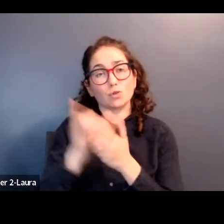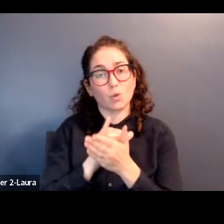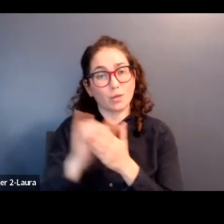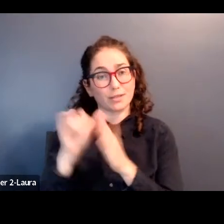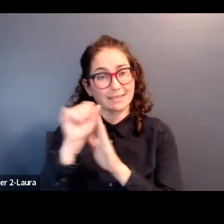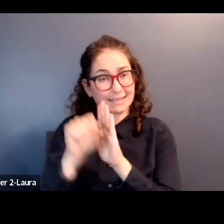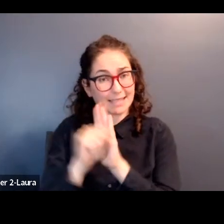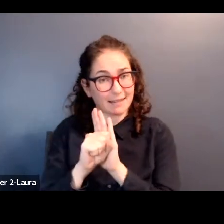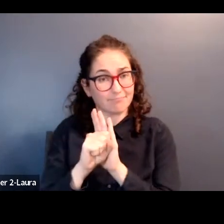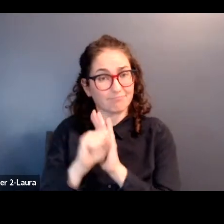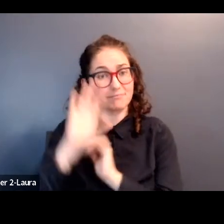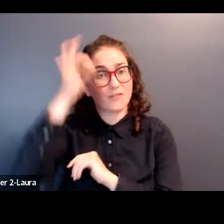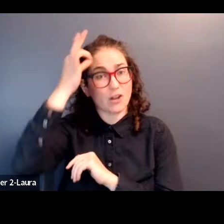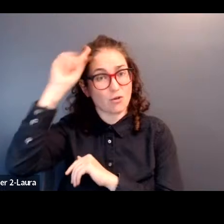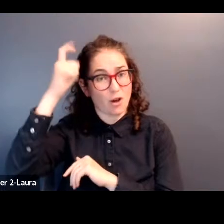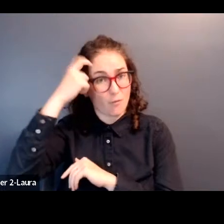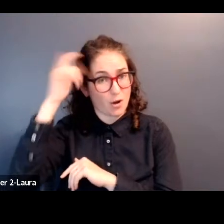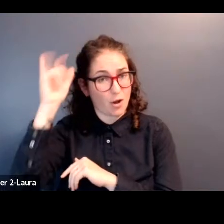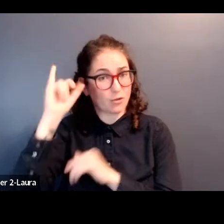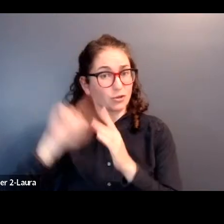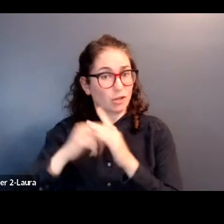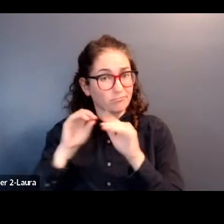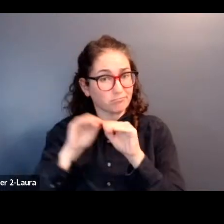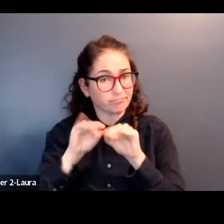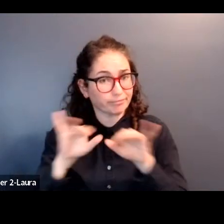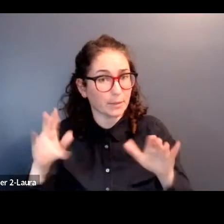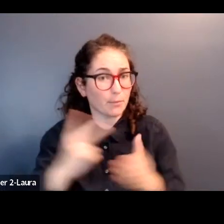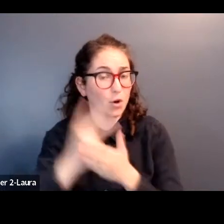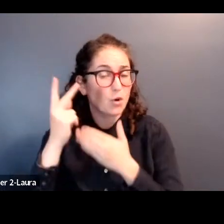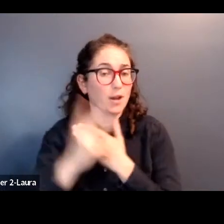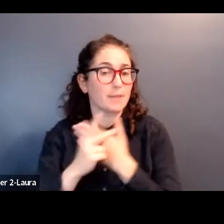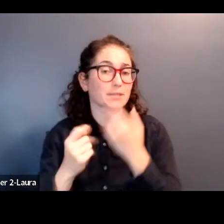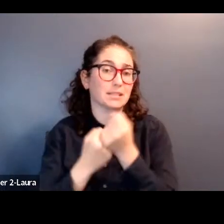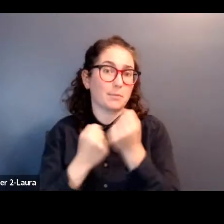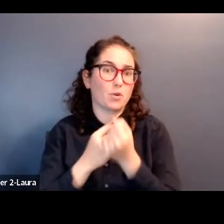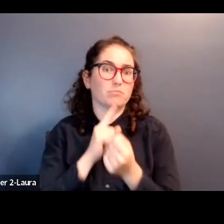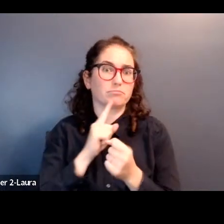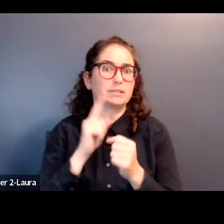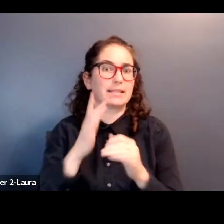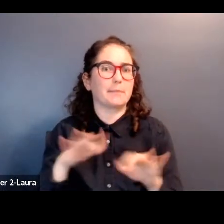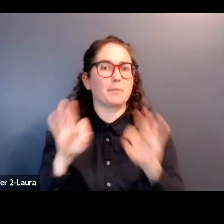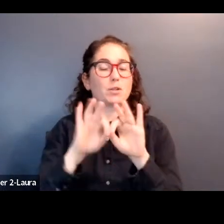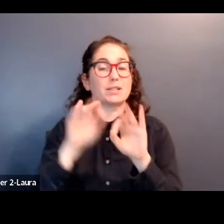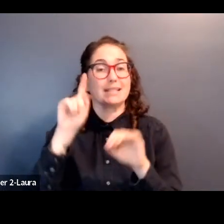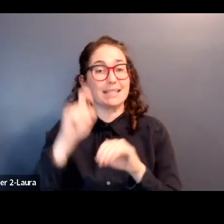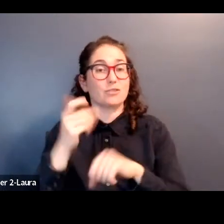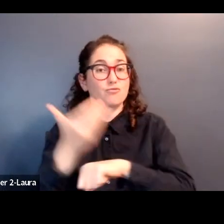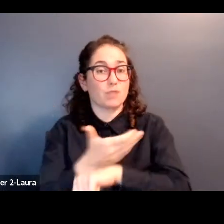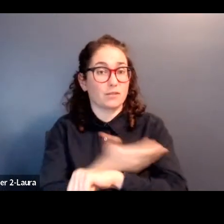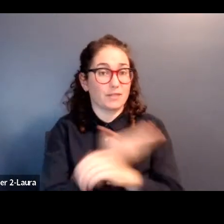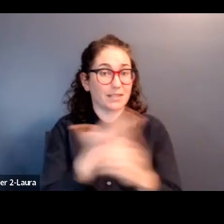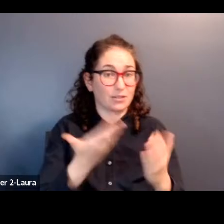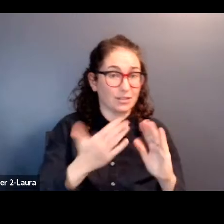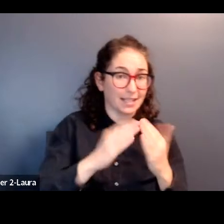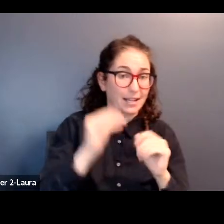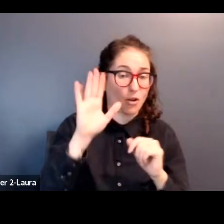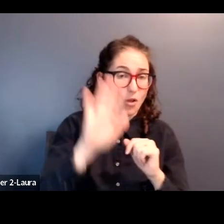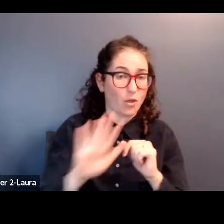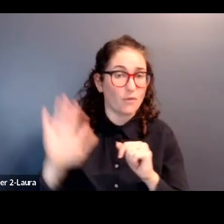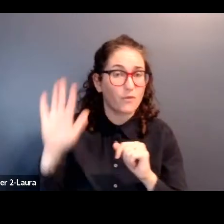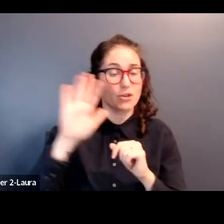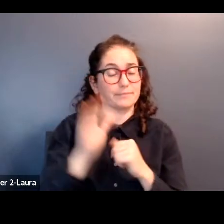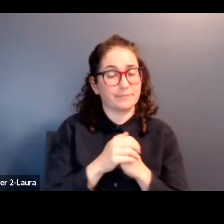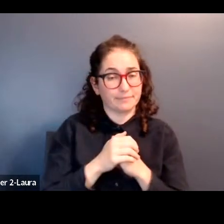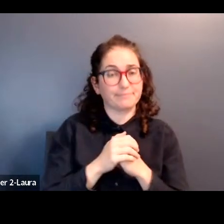government are also rolling out programs to support these urgently needed retrofits here in the city and more broadly. And